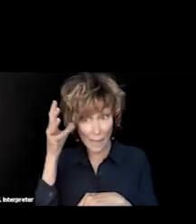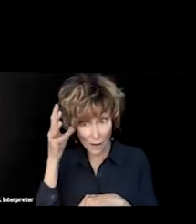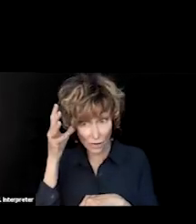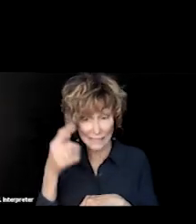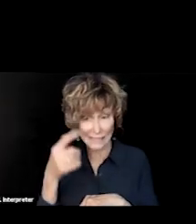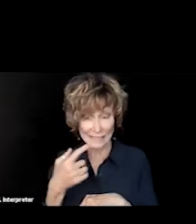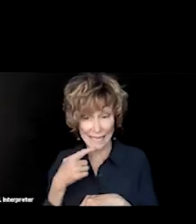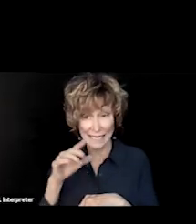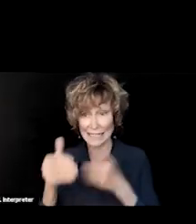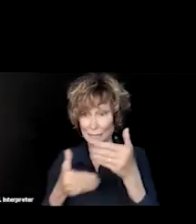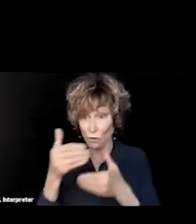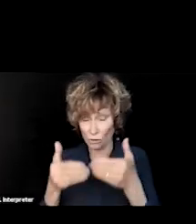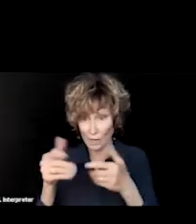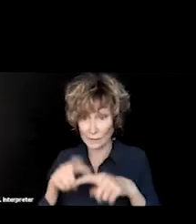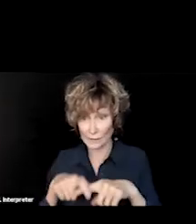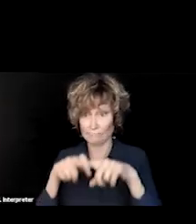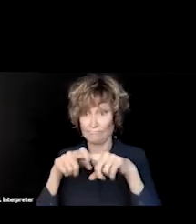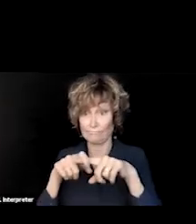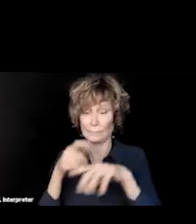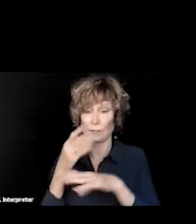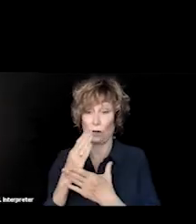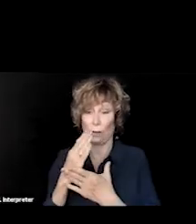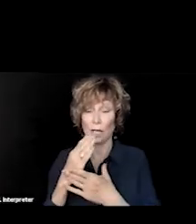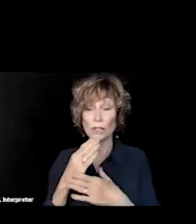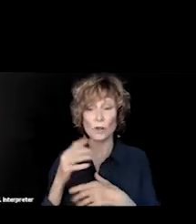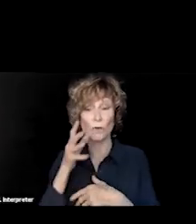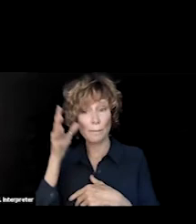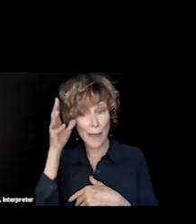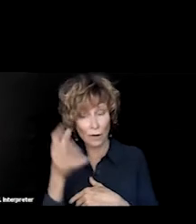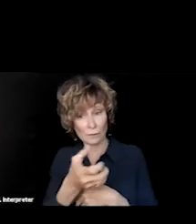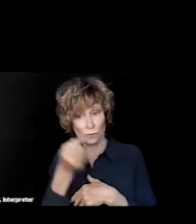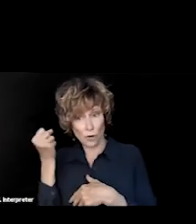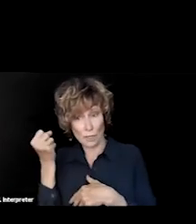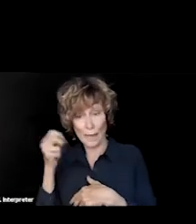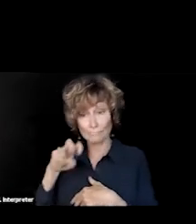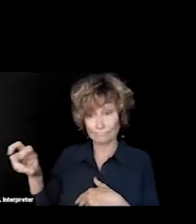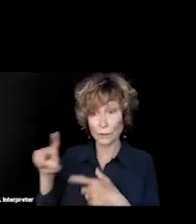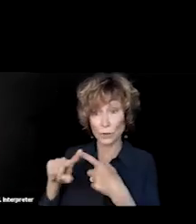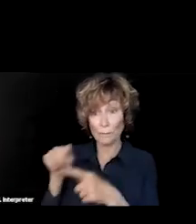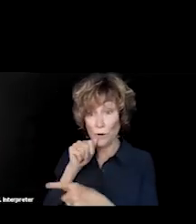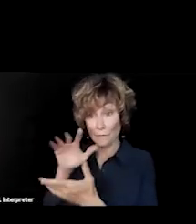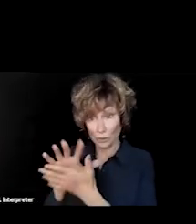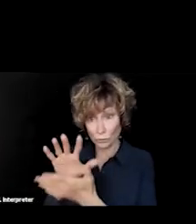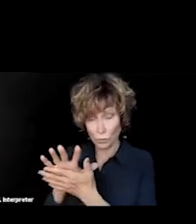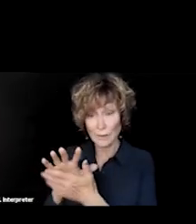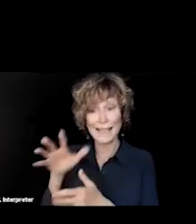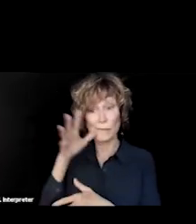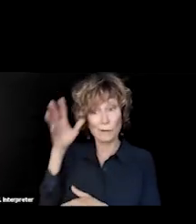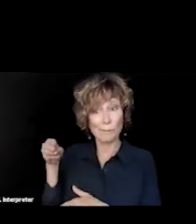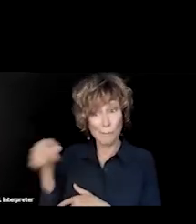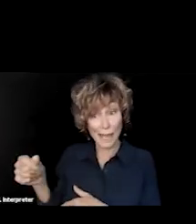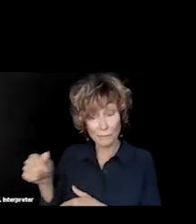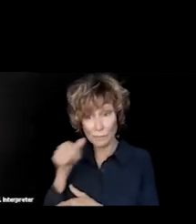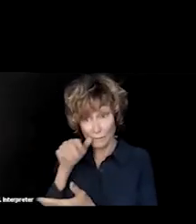his progress had stalled. So they took him out of school and transferred him to a private school at their own expense. The